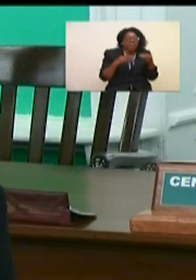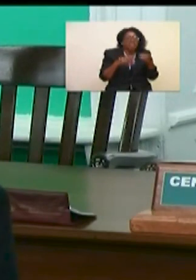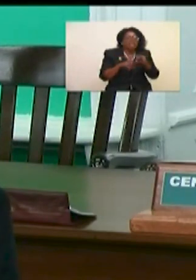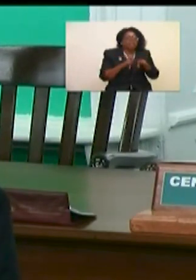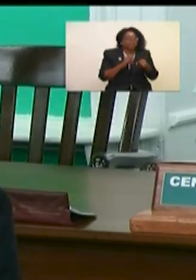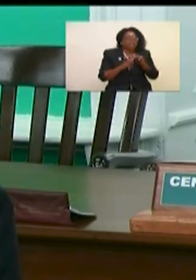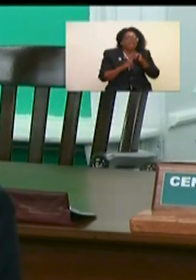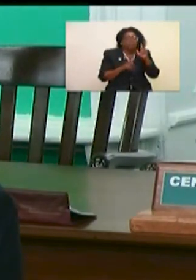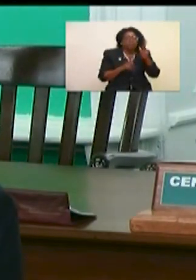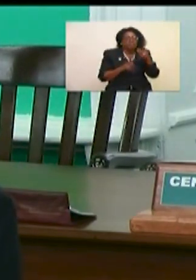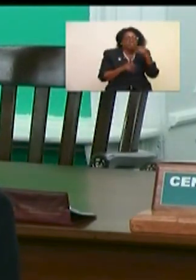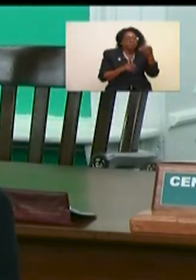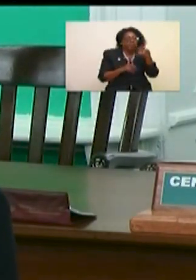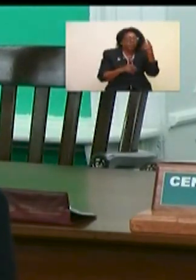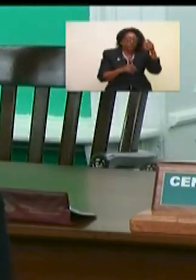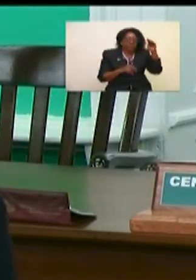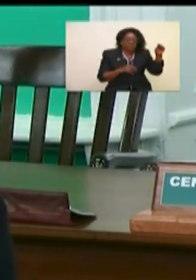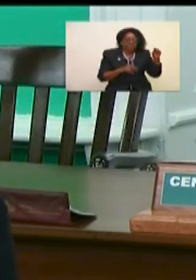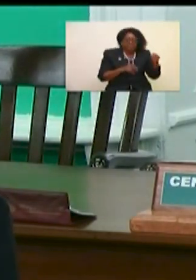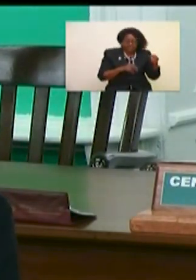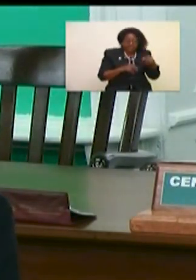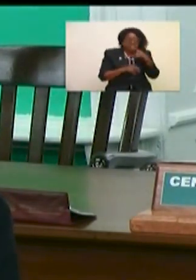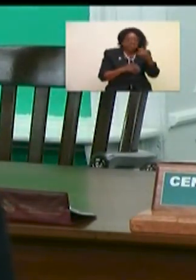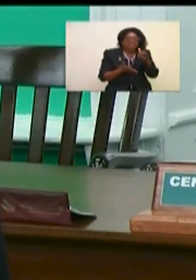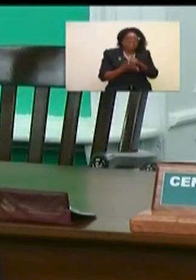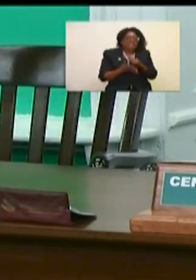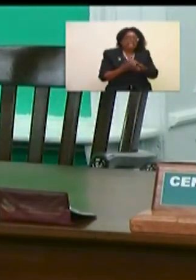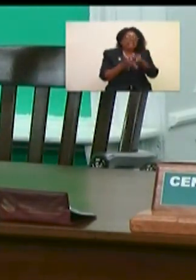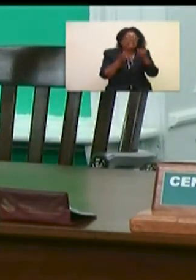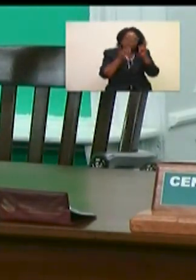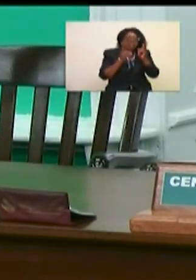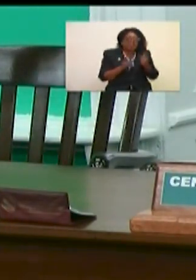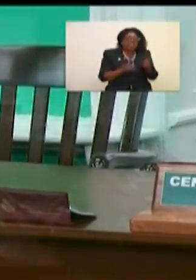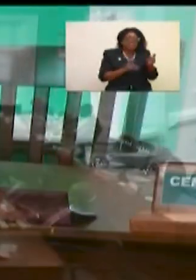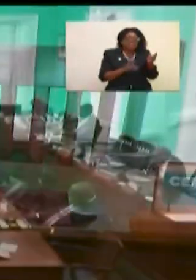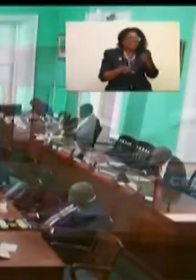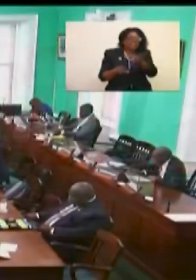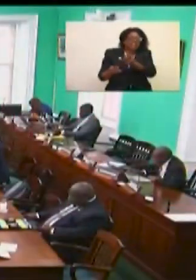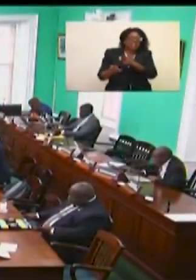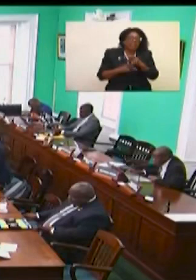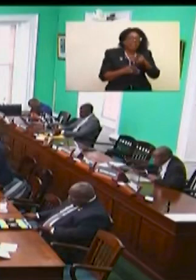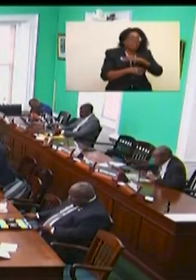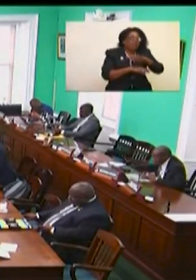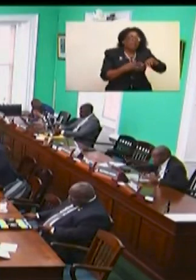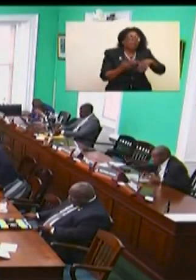speak for him to say that he does care, and we all on this side care.